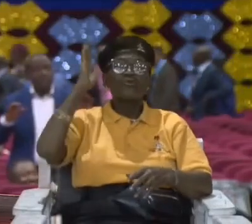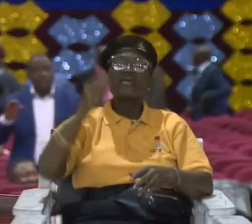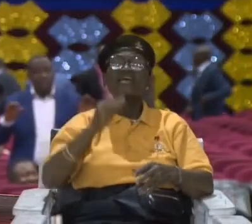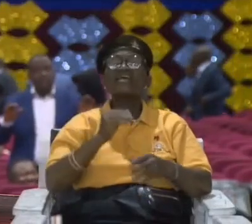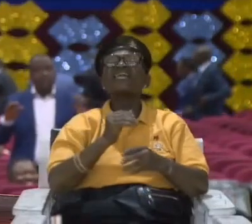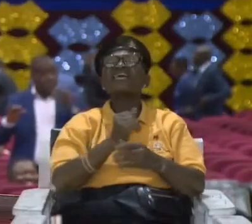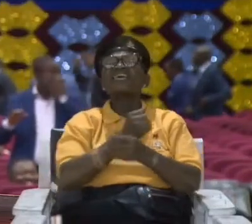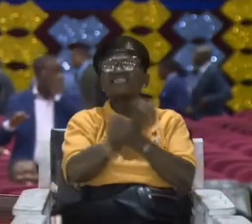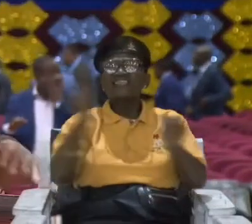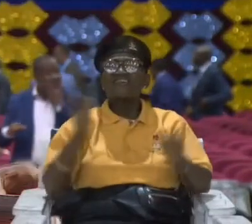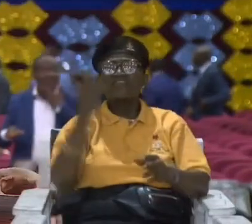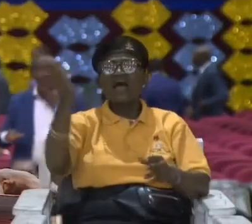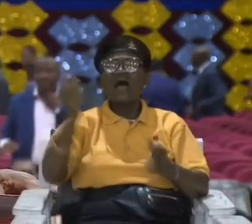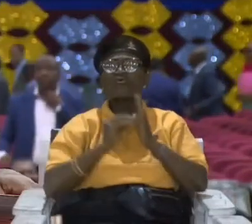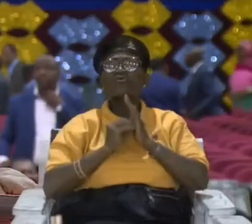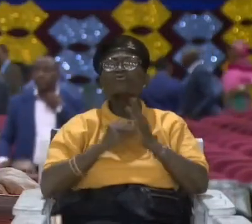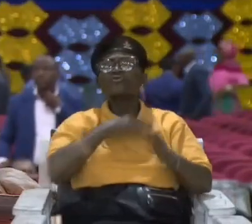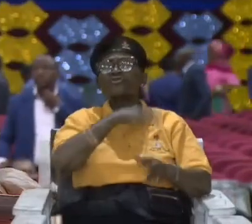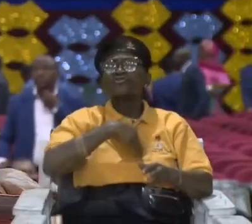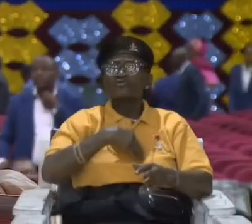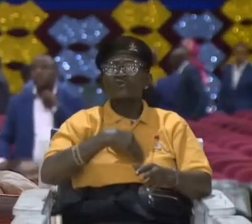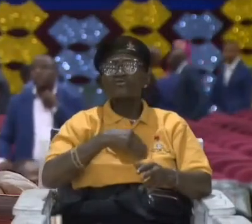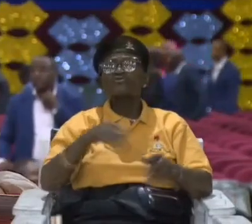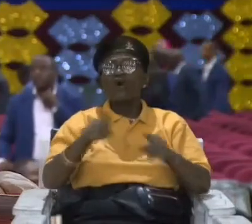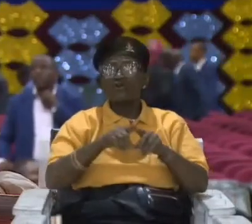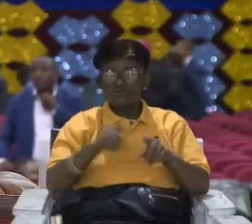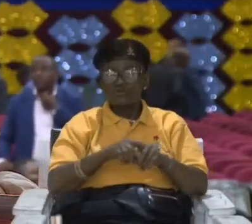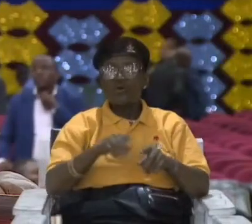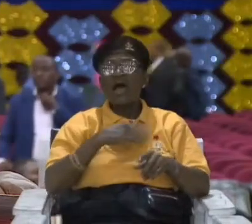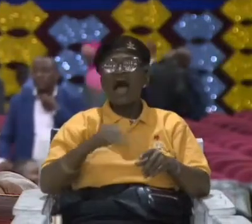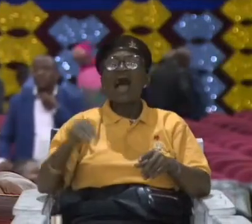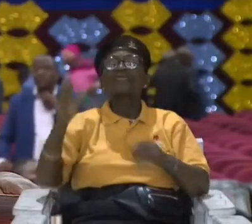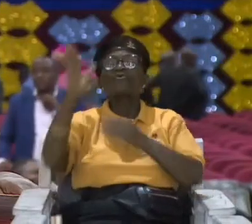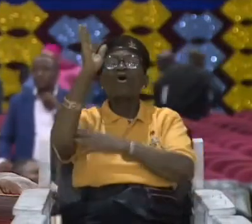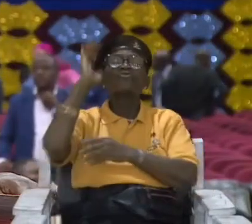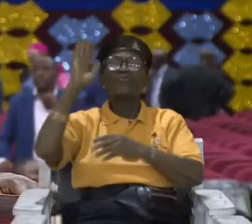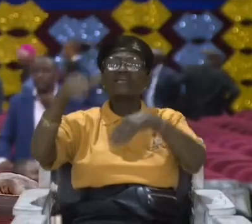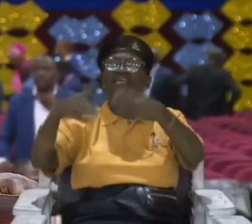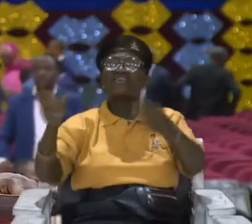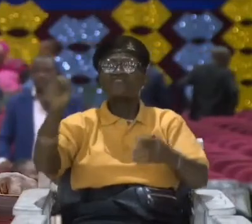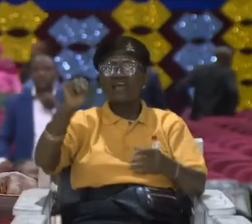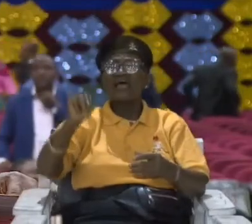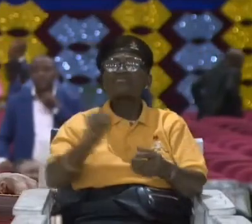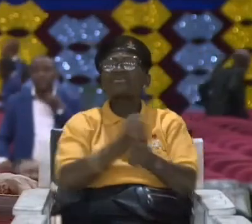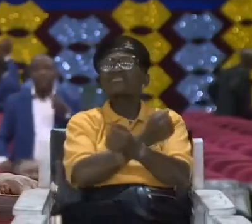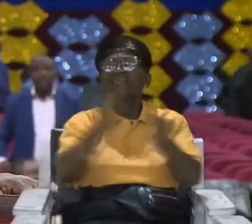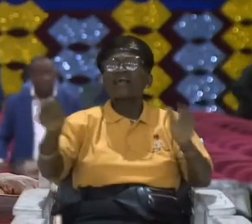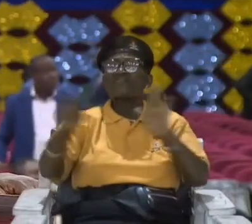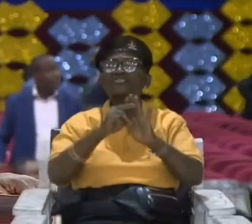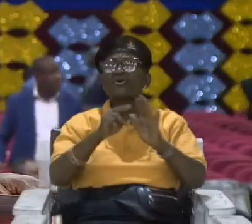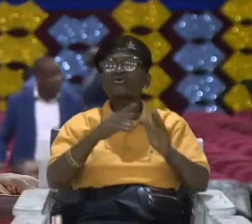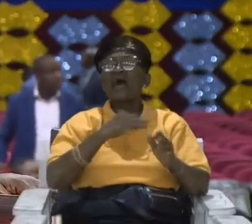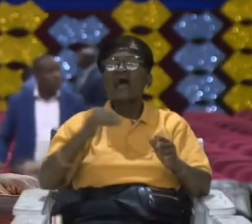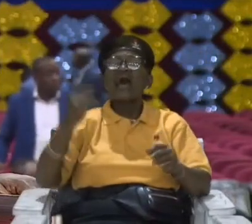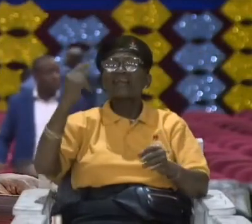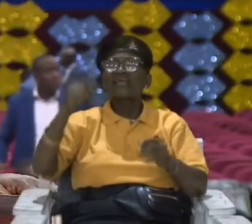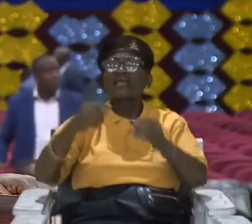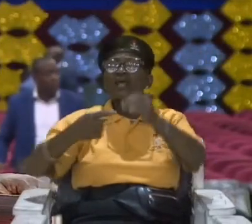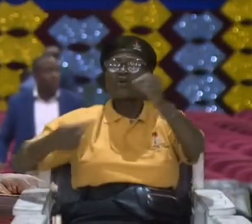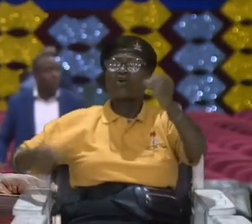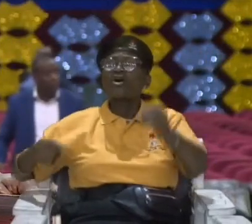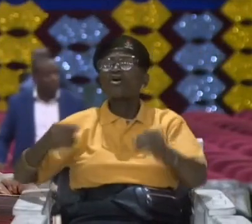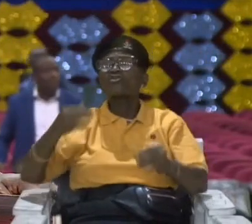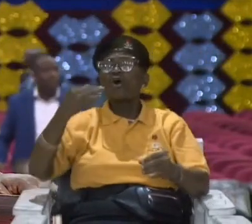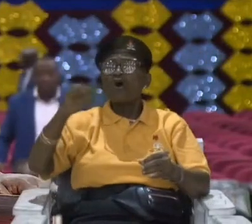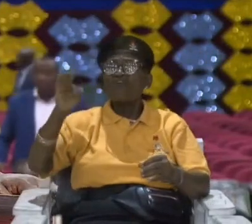them genuine salvation, and the blood of the Lord will wipe away all their sins. Please